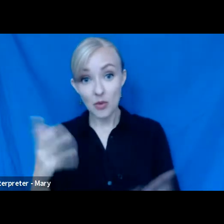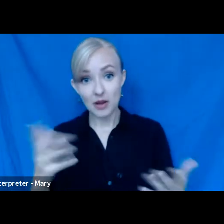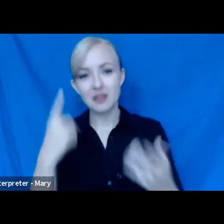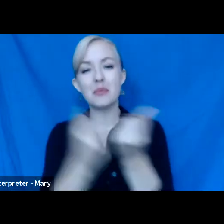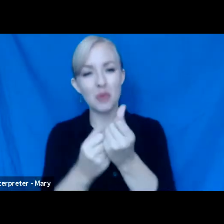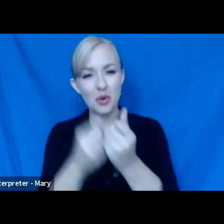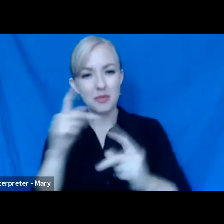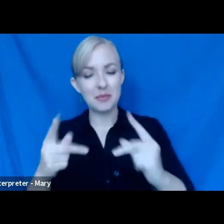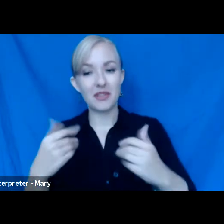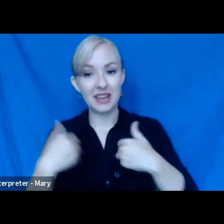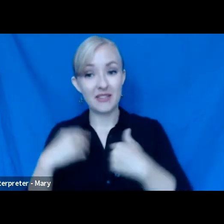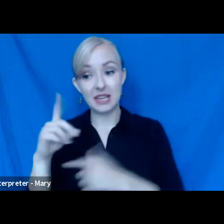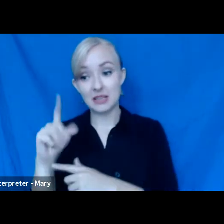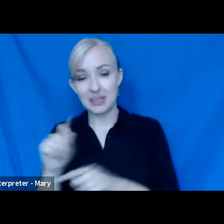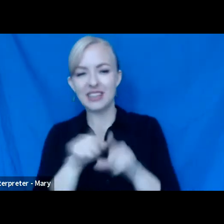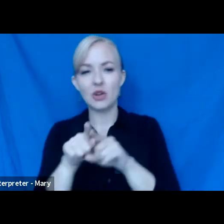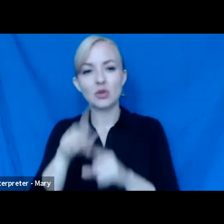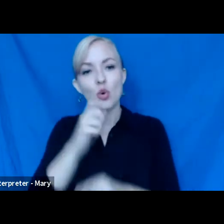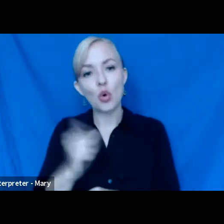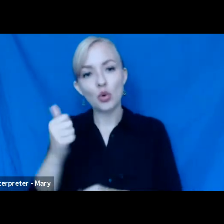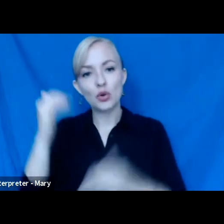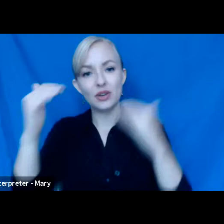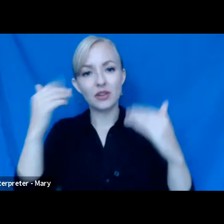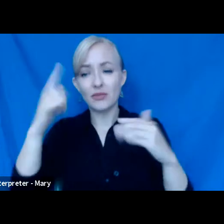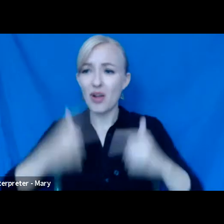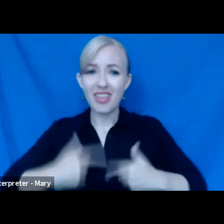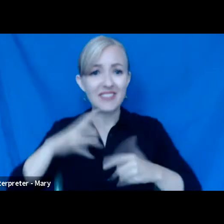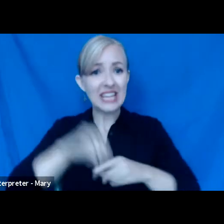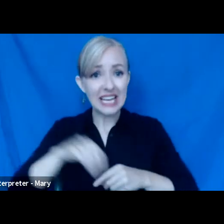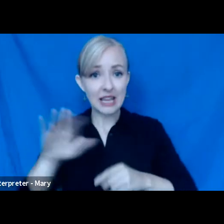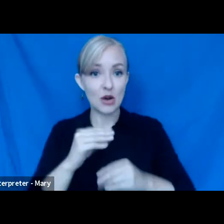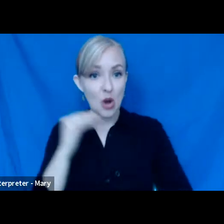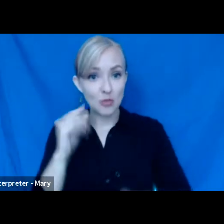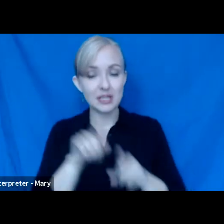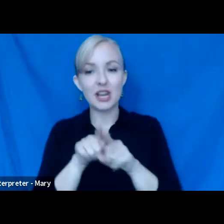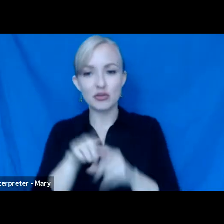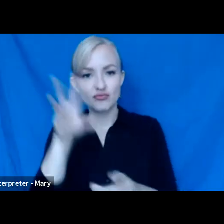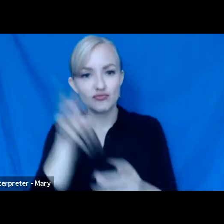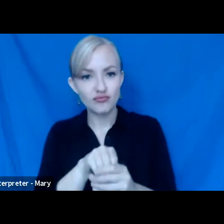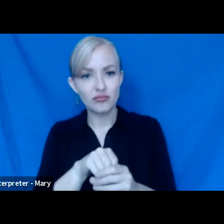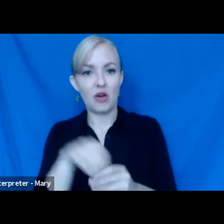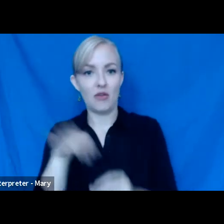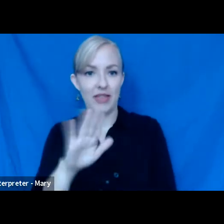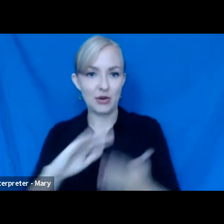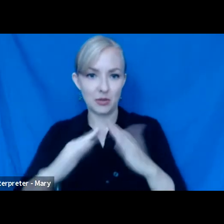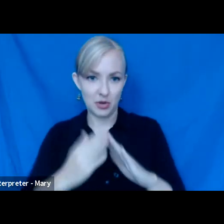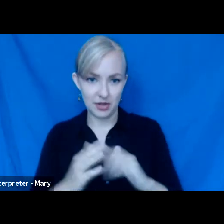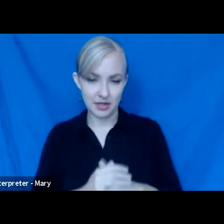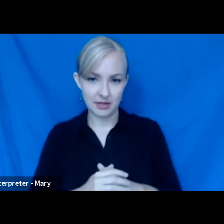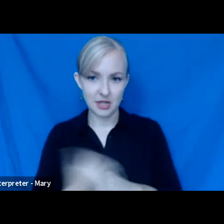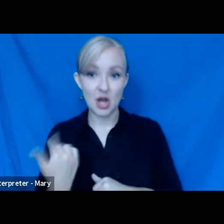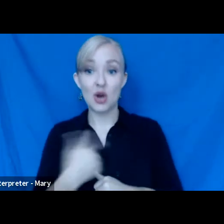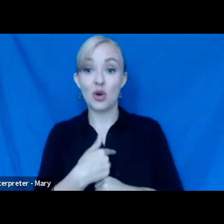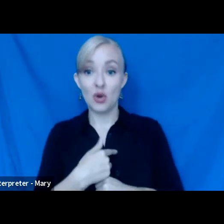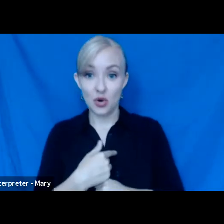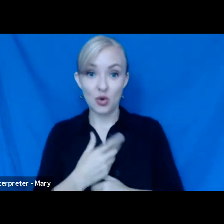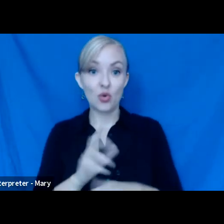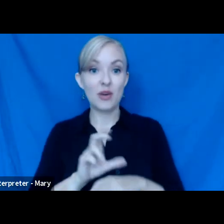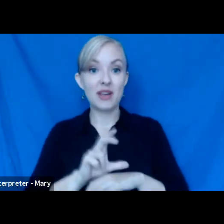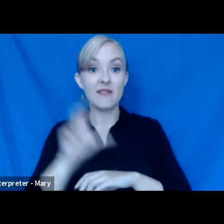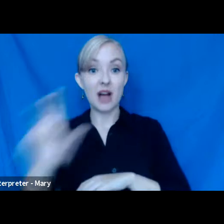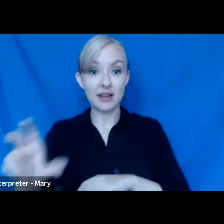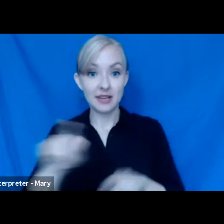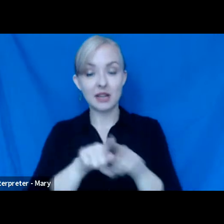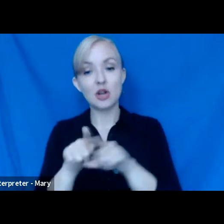with disabilities and older adults to live in their own homes and participate in their own communities. We fund and partner with networks